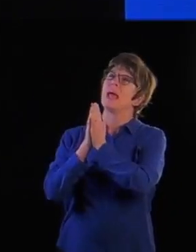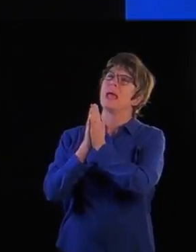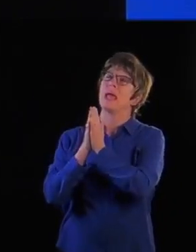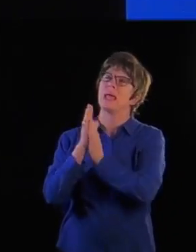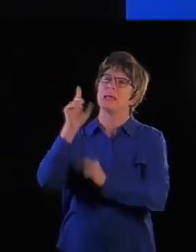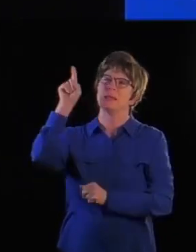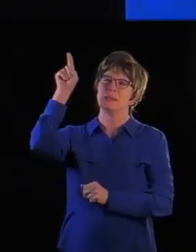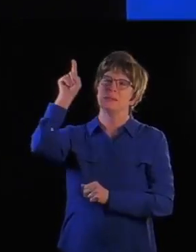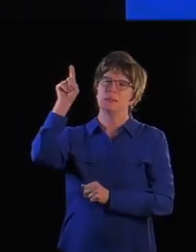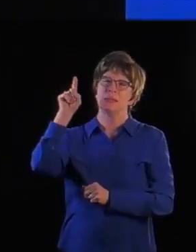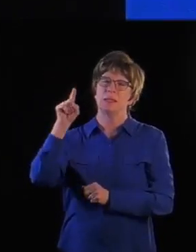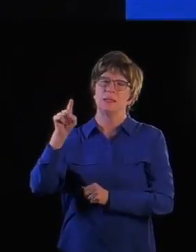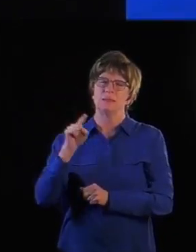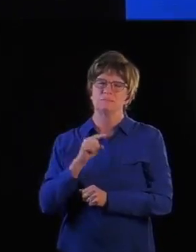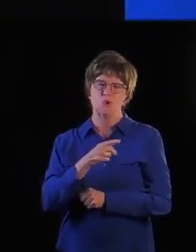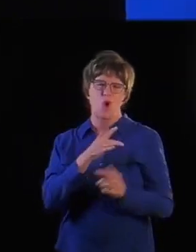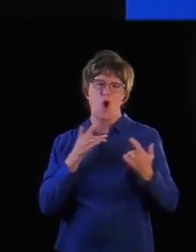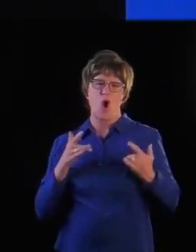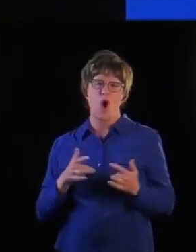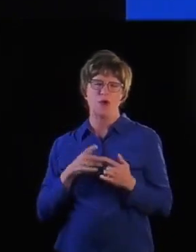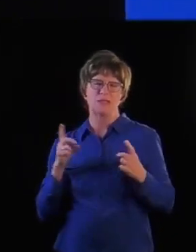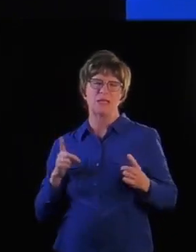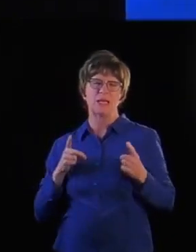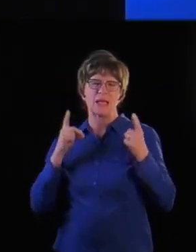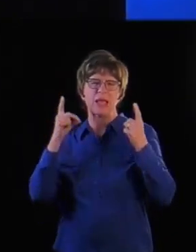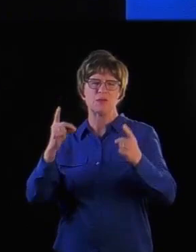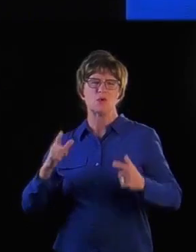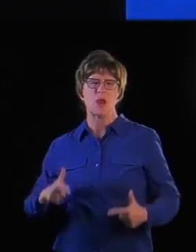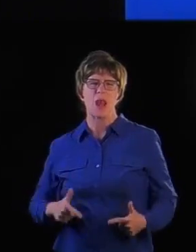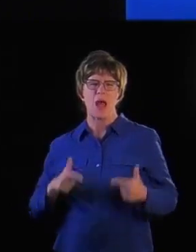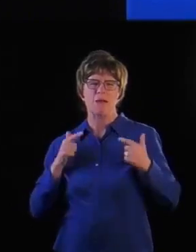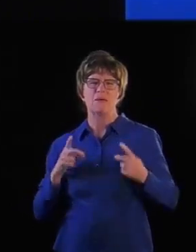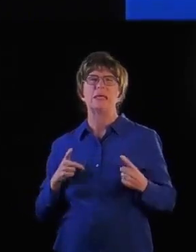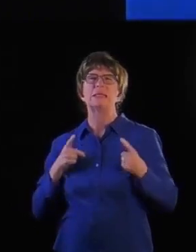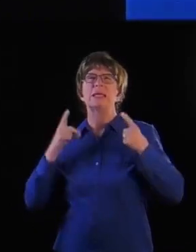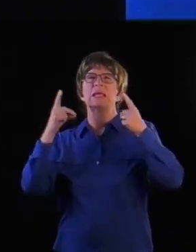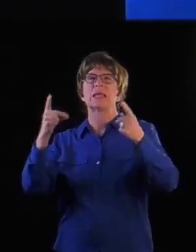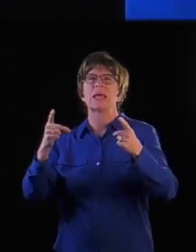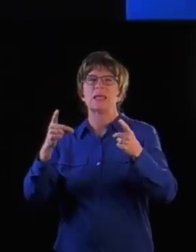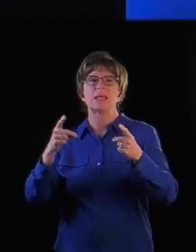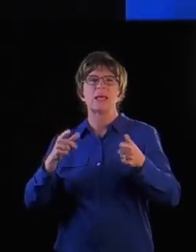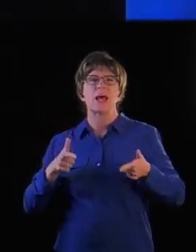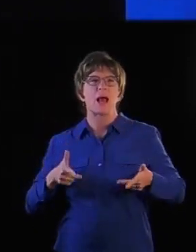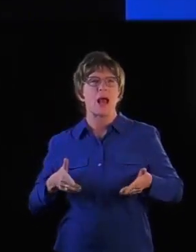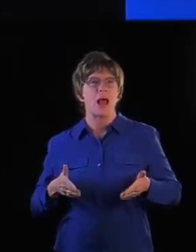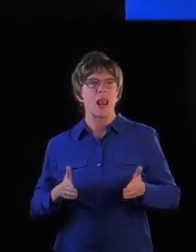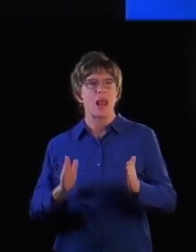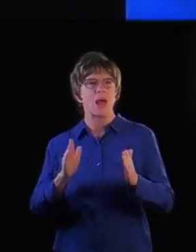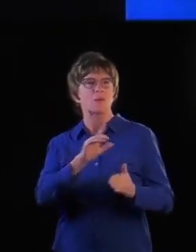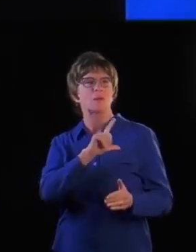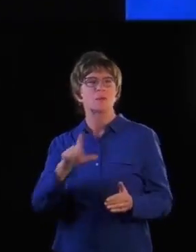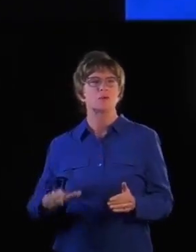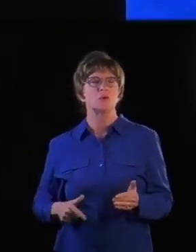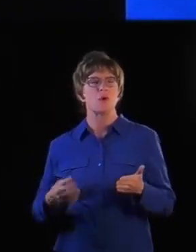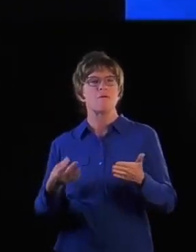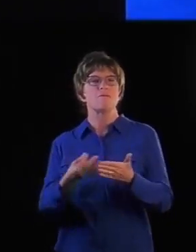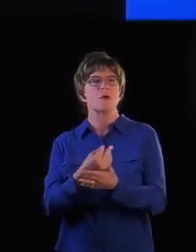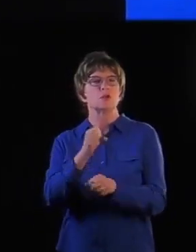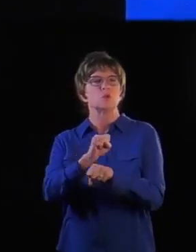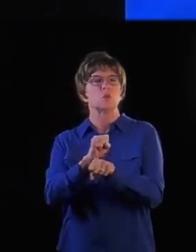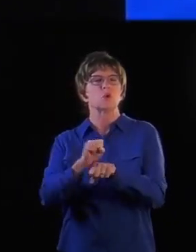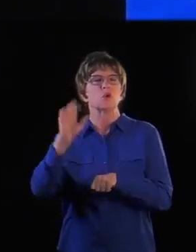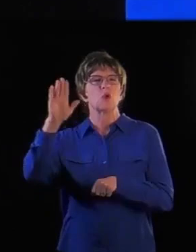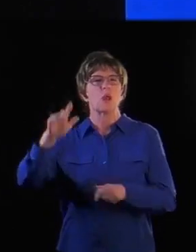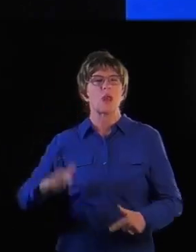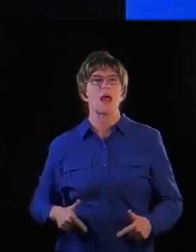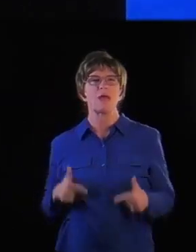this prayer of dedication of your heart and your life to Jesus. Let the Lord do a fresh work in your life today. As you